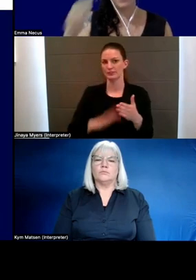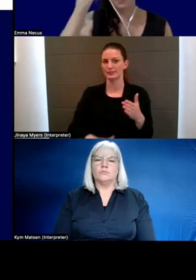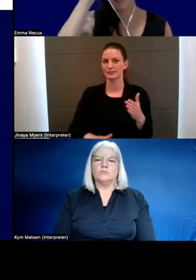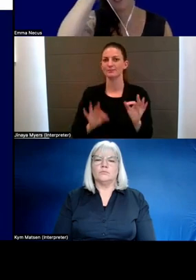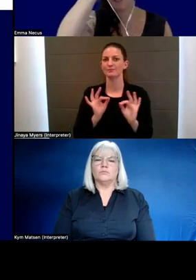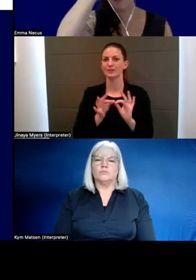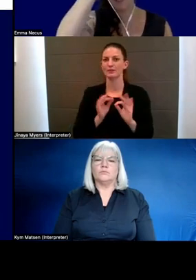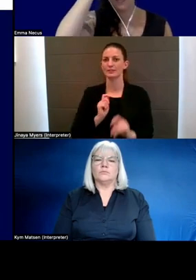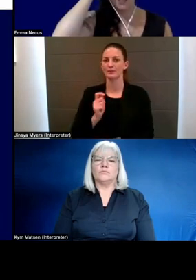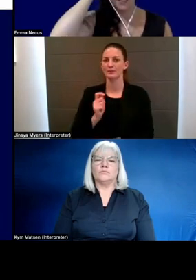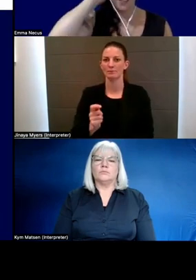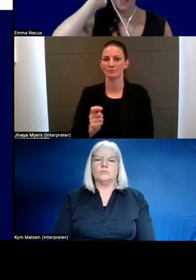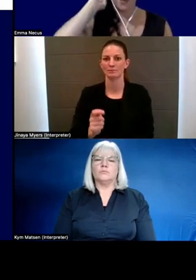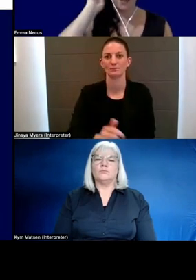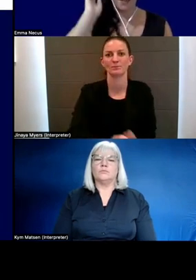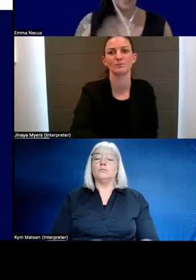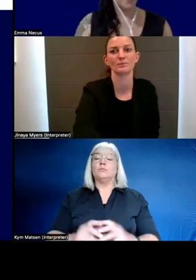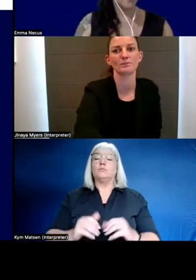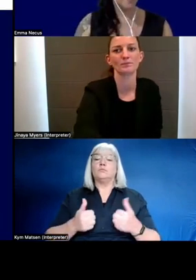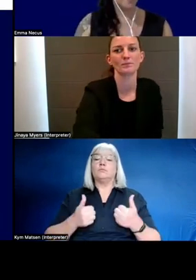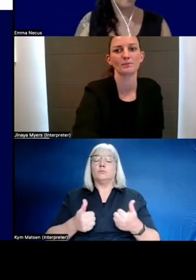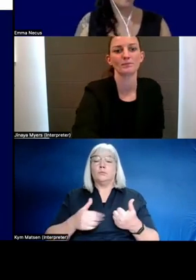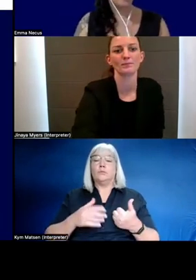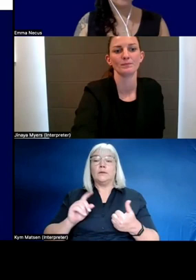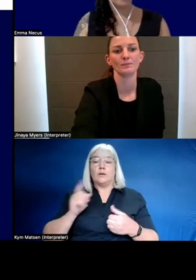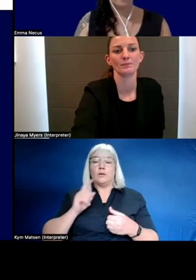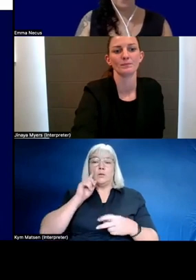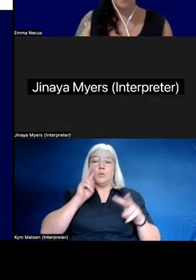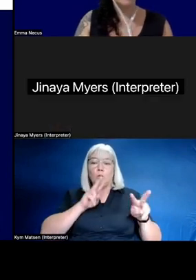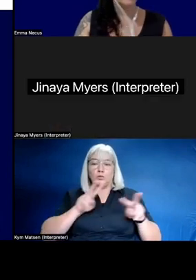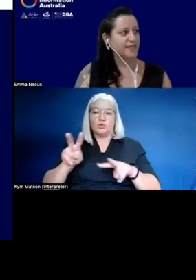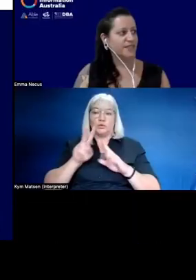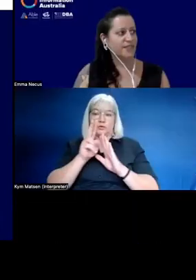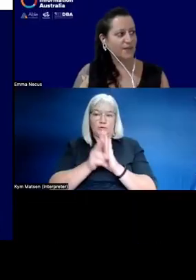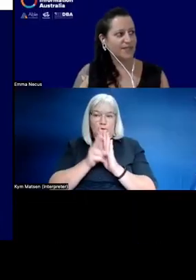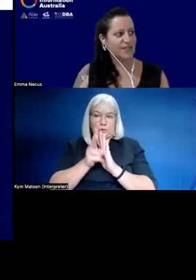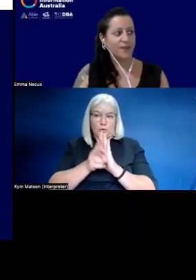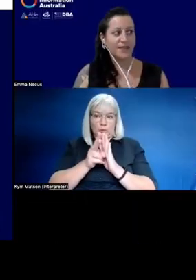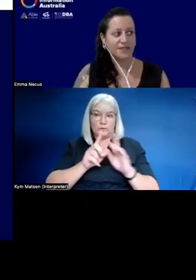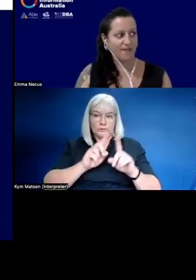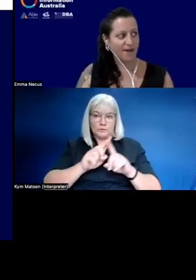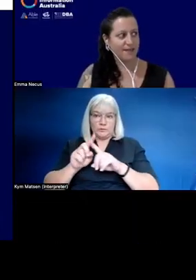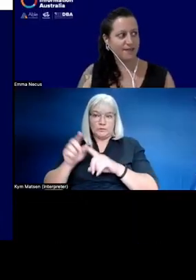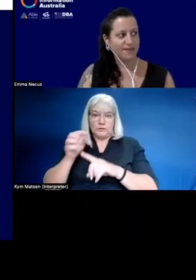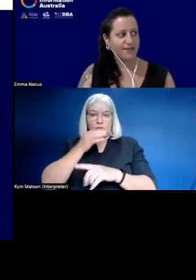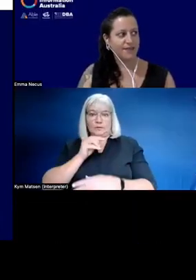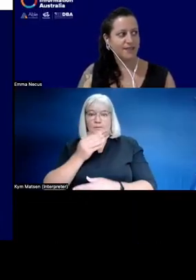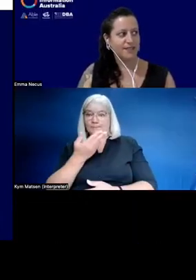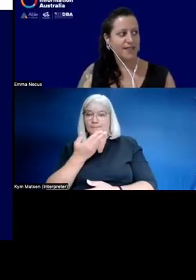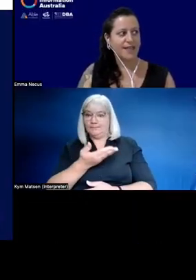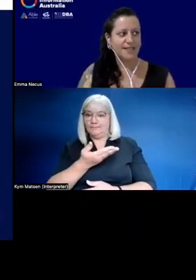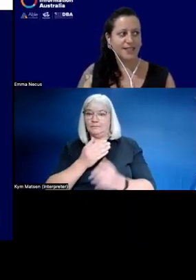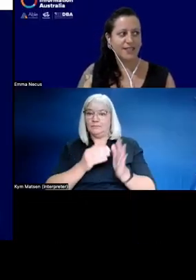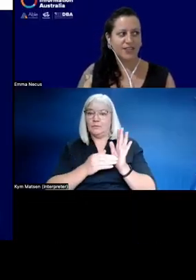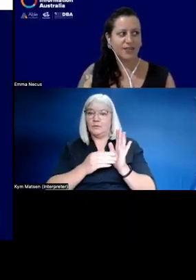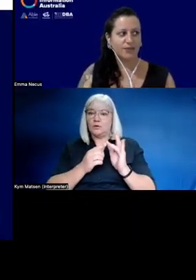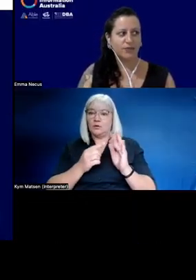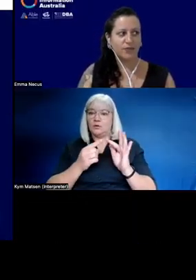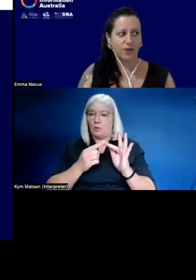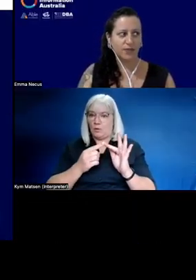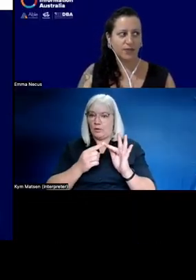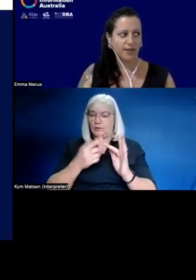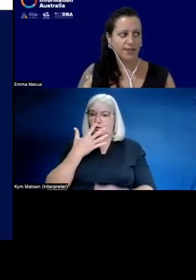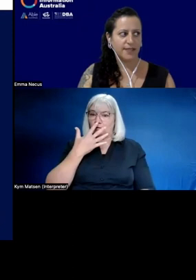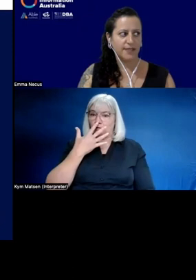So we're going to look at some videos of some children now. This is Zoe. Zoe is 5. She has a syndrome